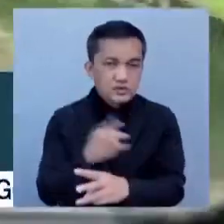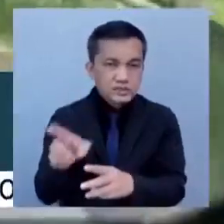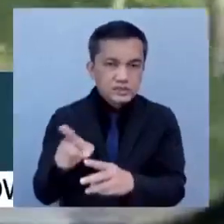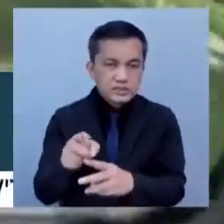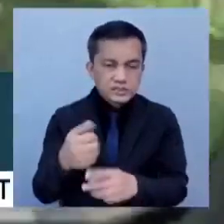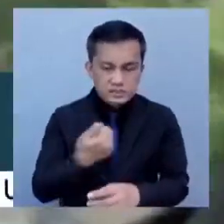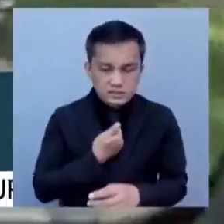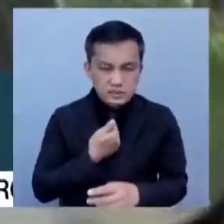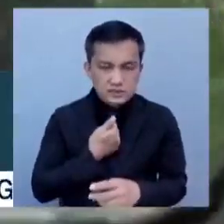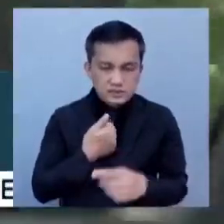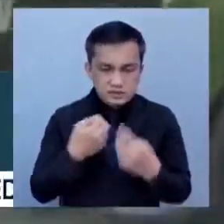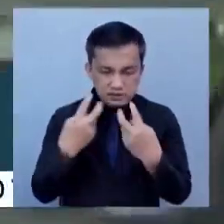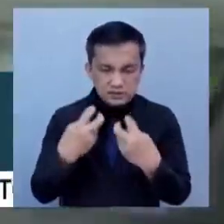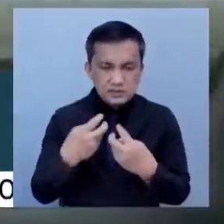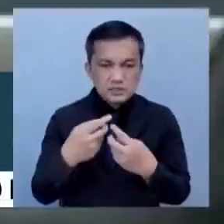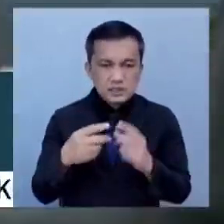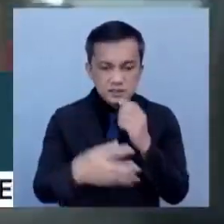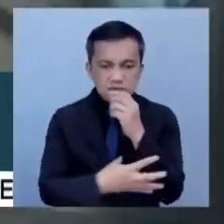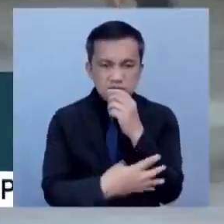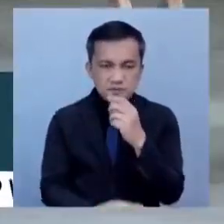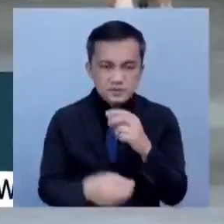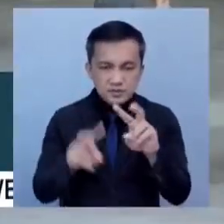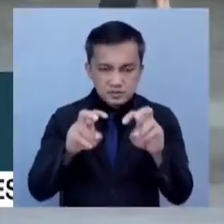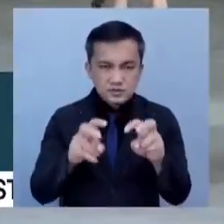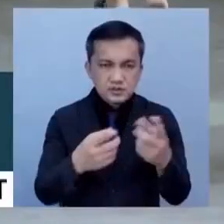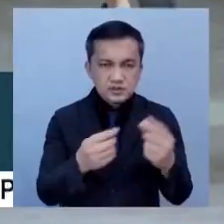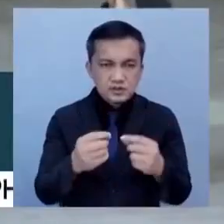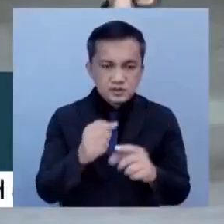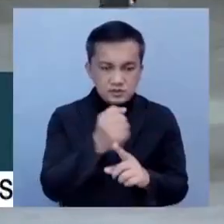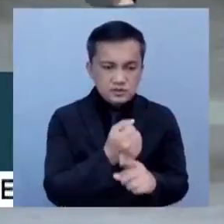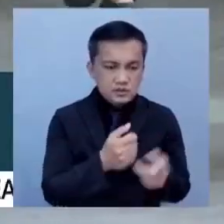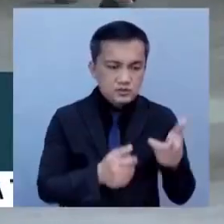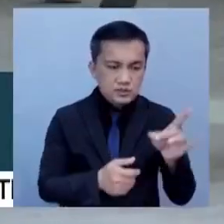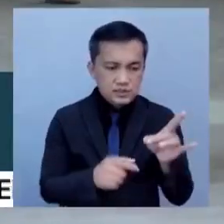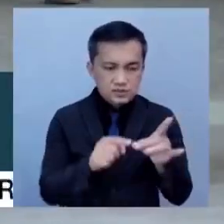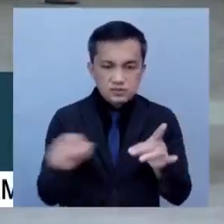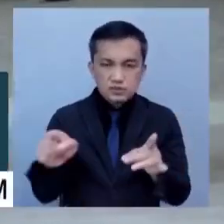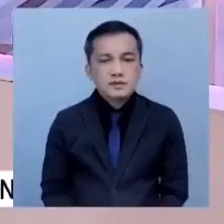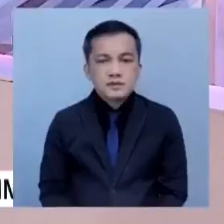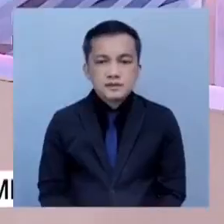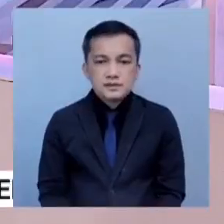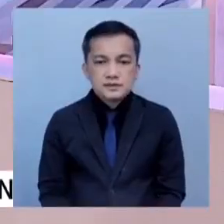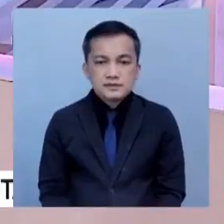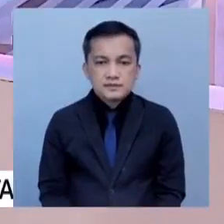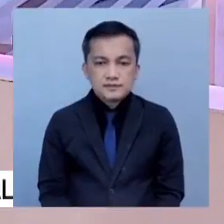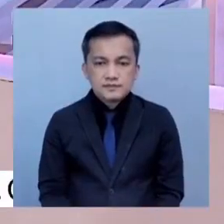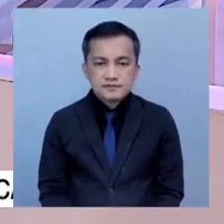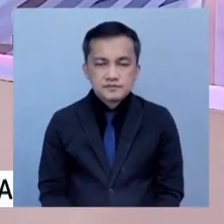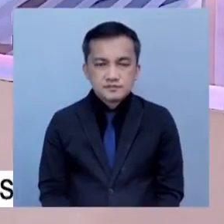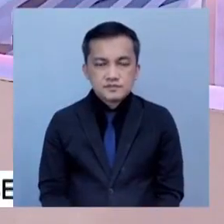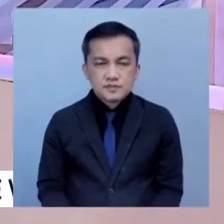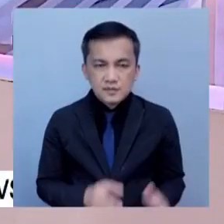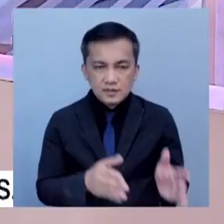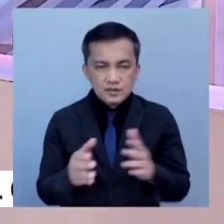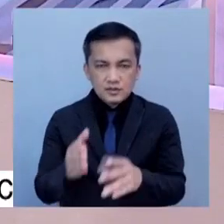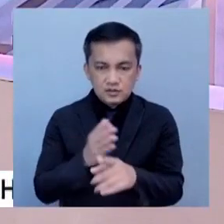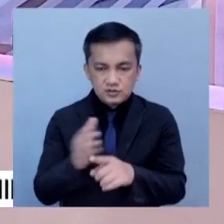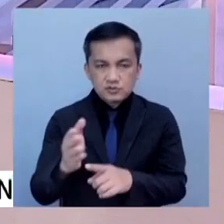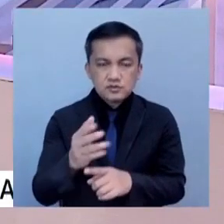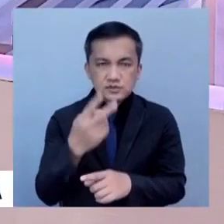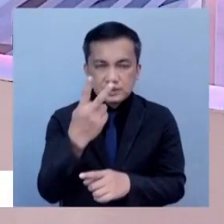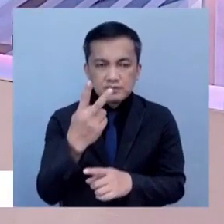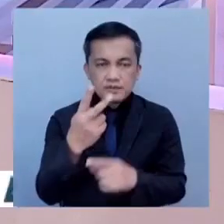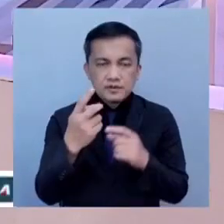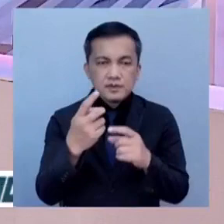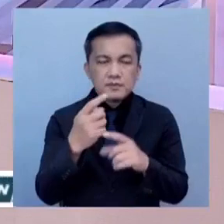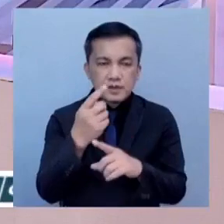poverty. The survey was conducted from September 28th to October 1st. After two straight months of acceleration, the